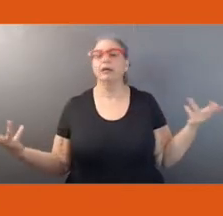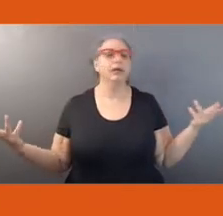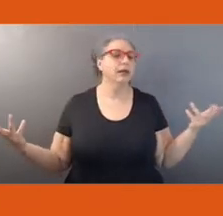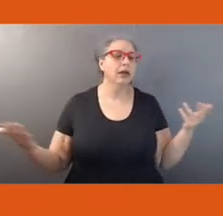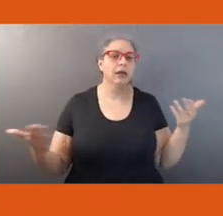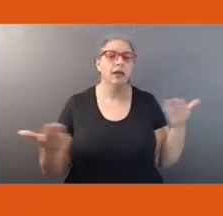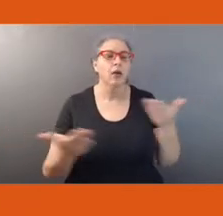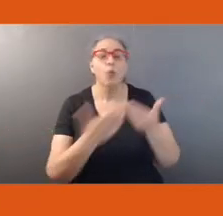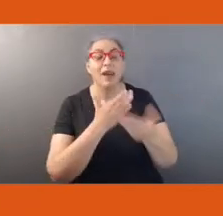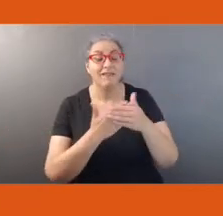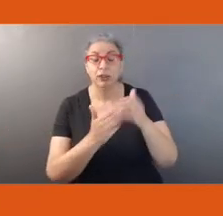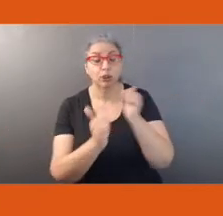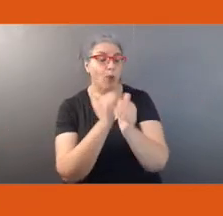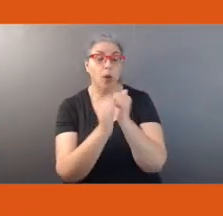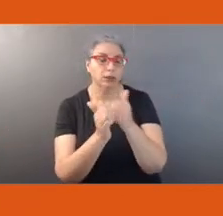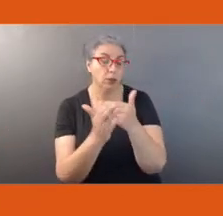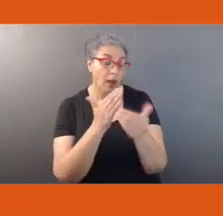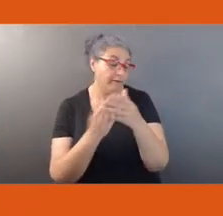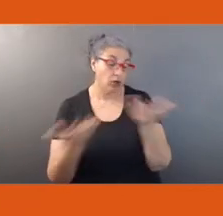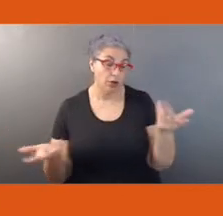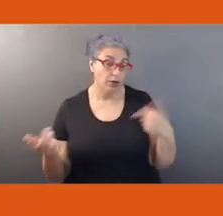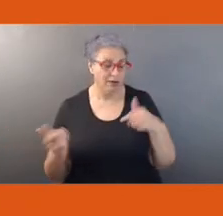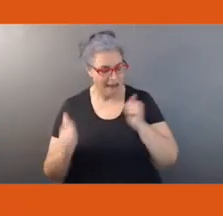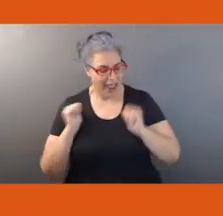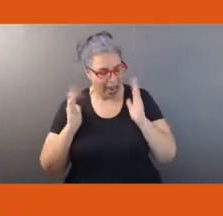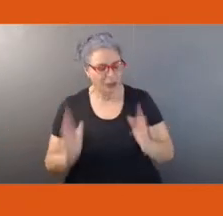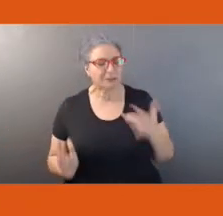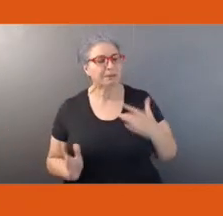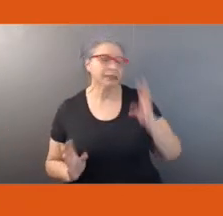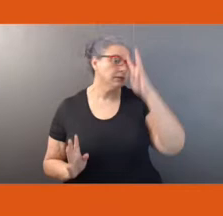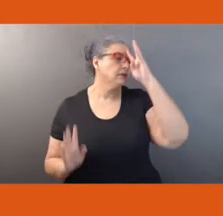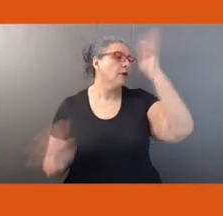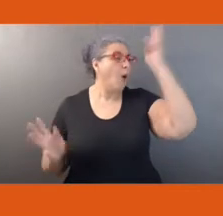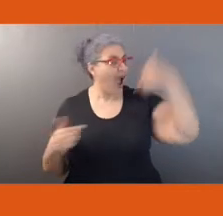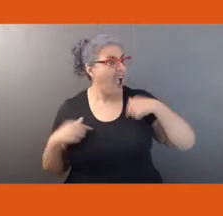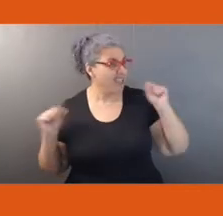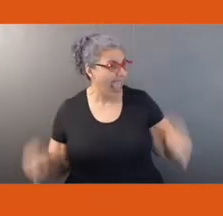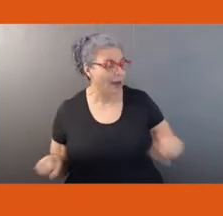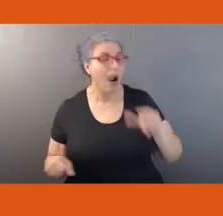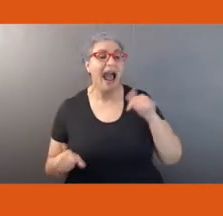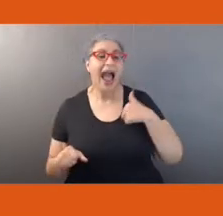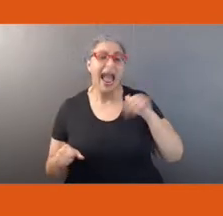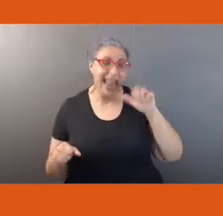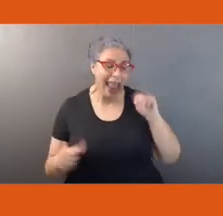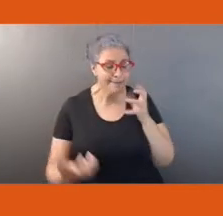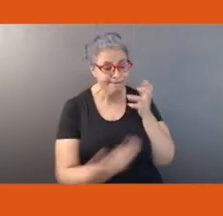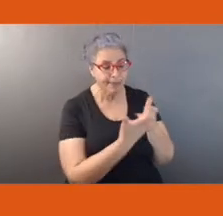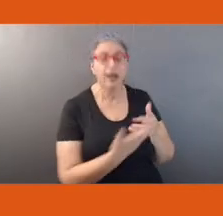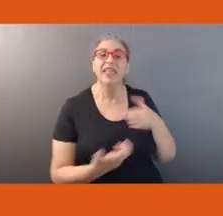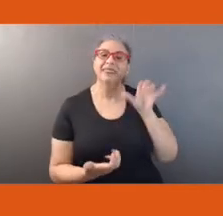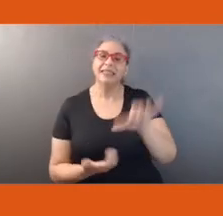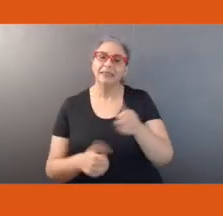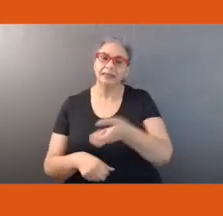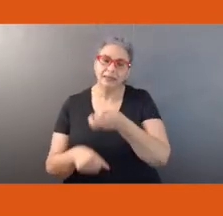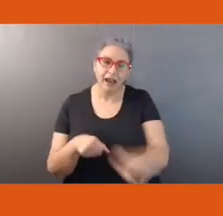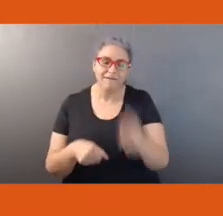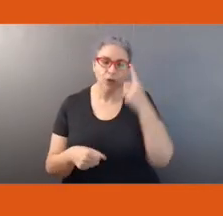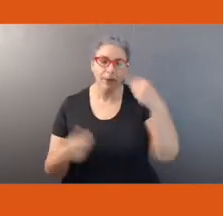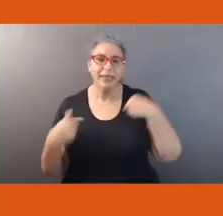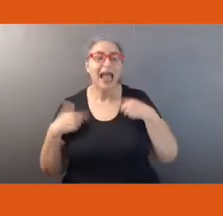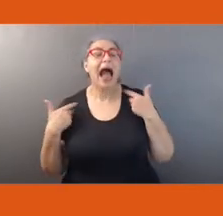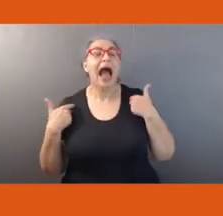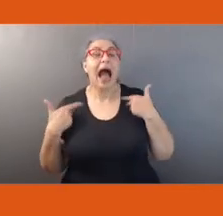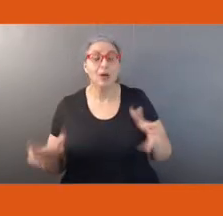or whatever. This is also something that comes up, and that's tough for me. I don't want to be